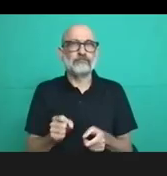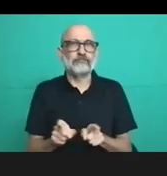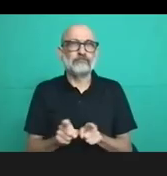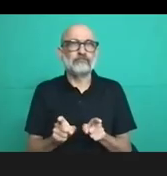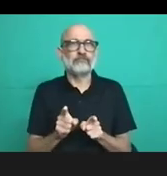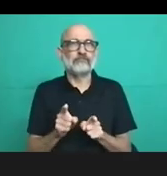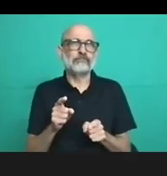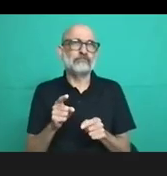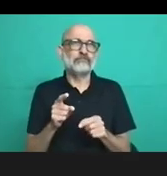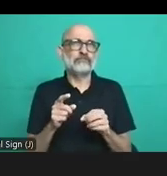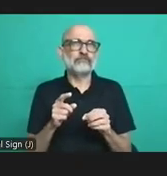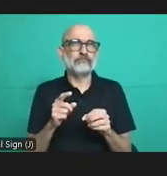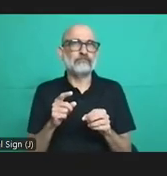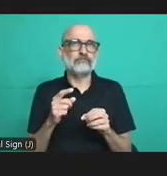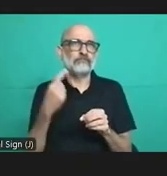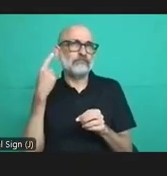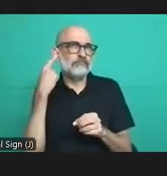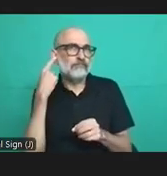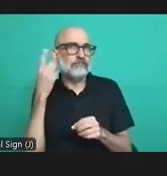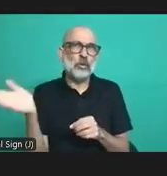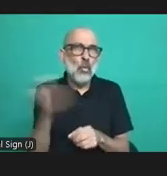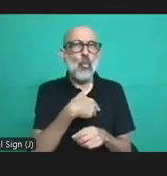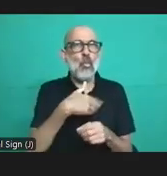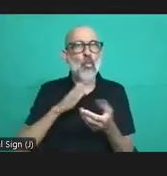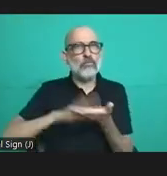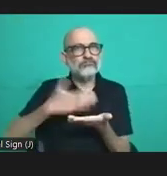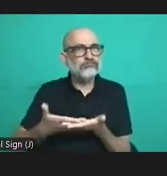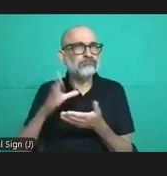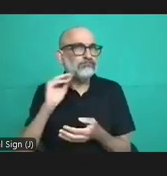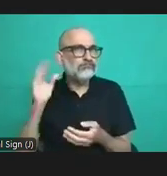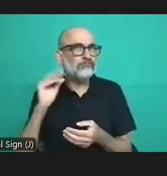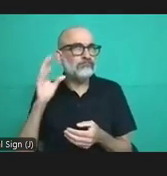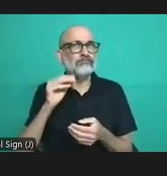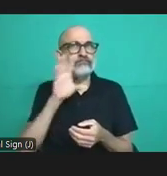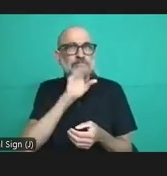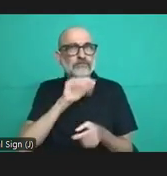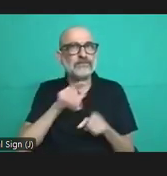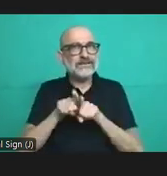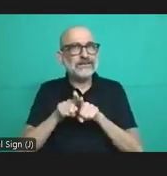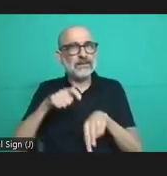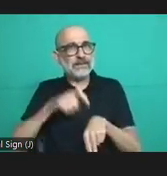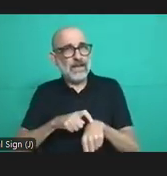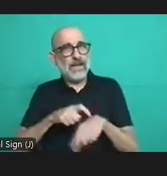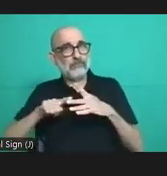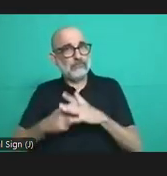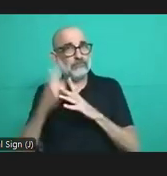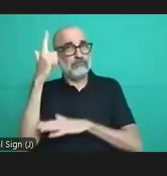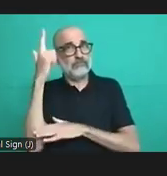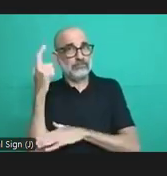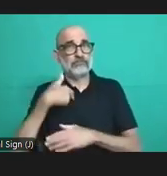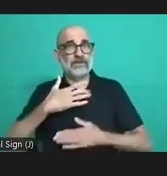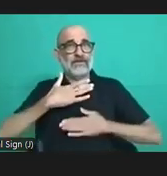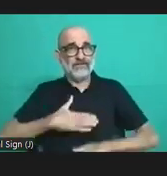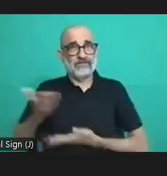introduce you Dr. James Fitzgerald. Thank you, Dr. Fitzgerald, for being with us, the Director of the Department of Health Systems and